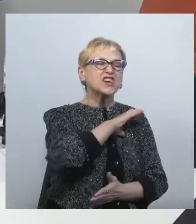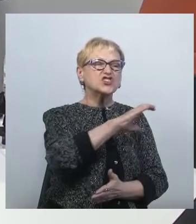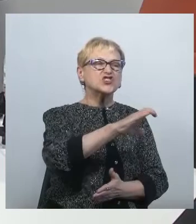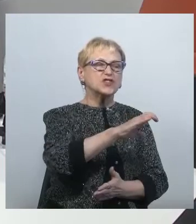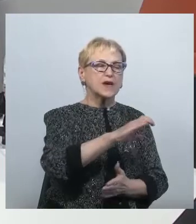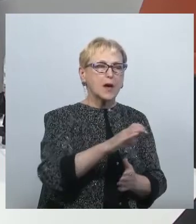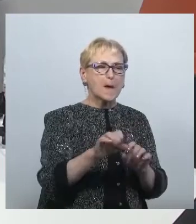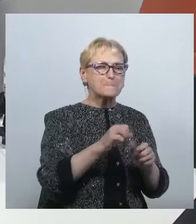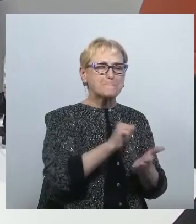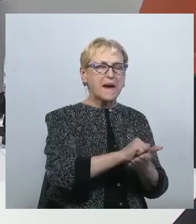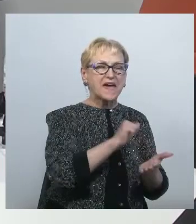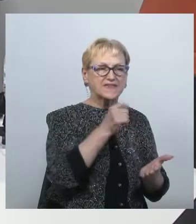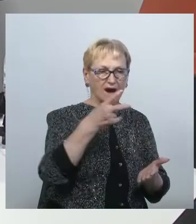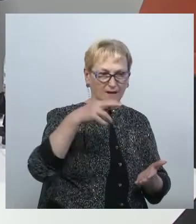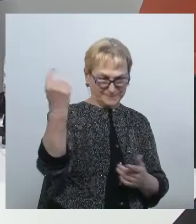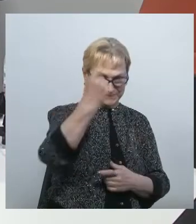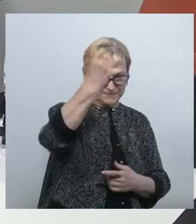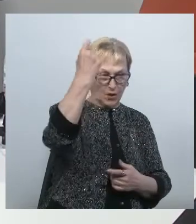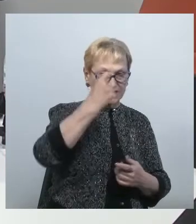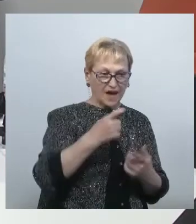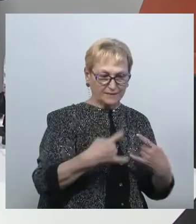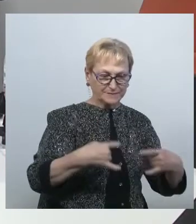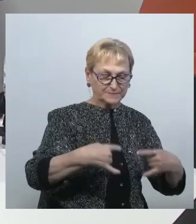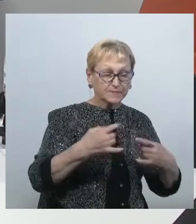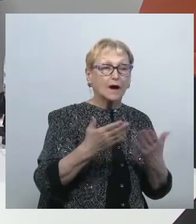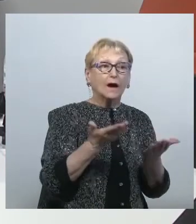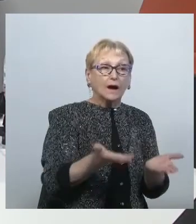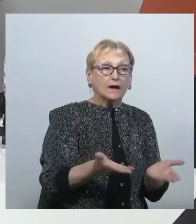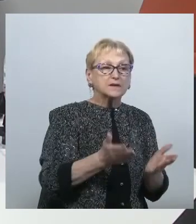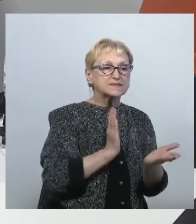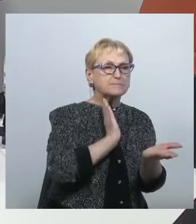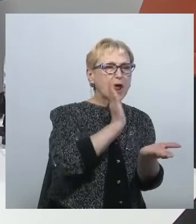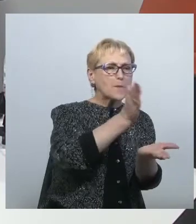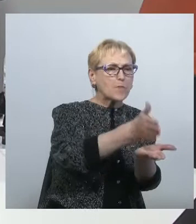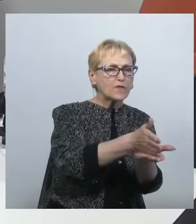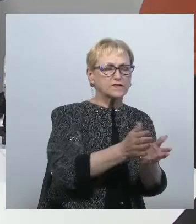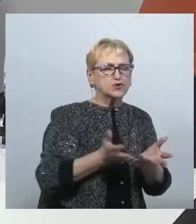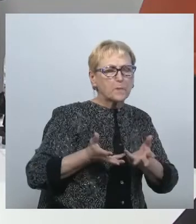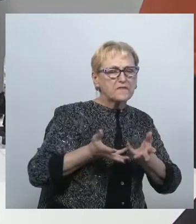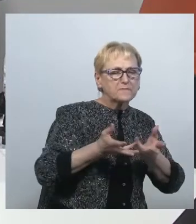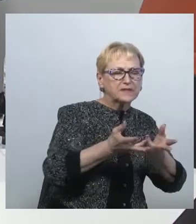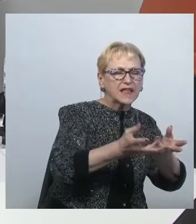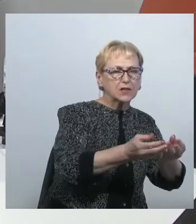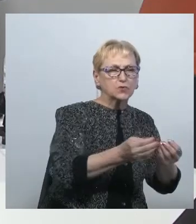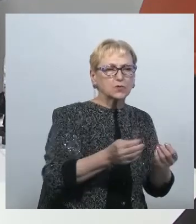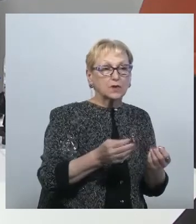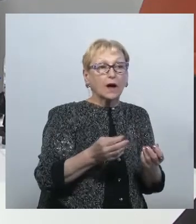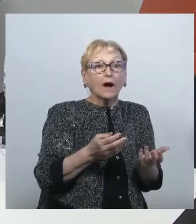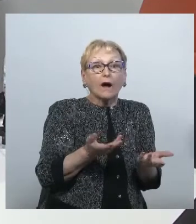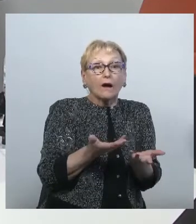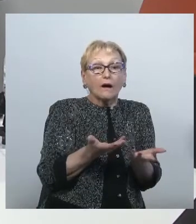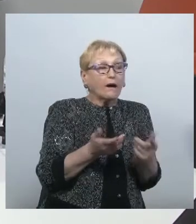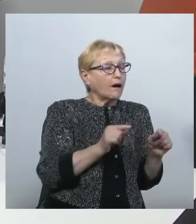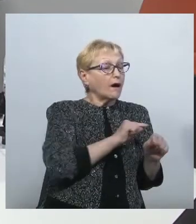oligarchic media. If we speak about the law, about the draft law, and say that it is aimed at influence the oligarch media,